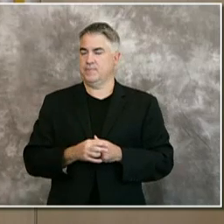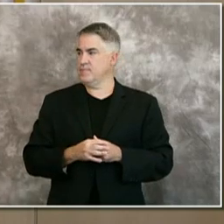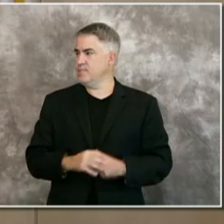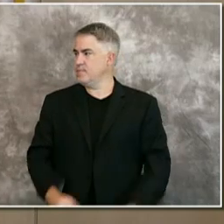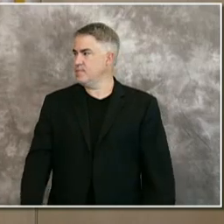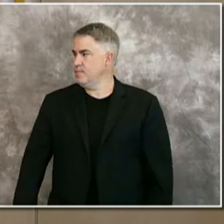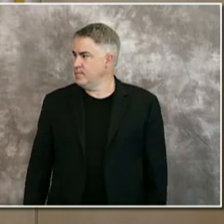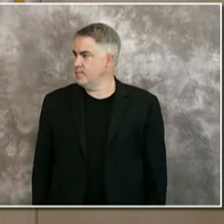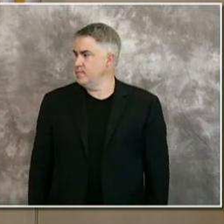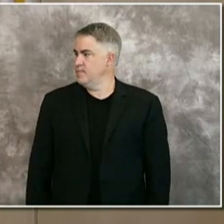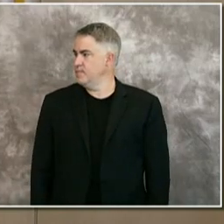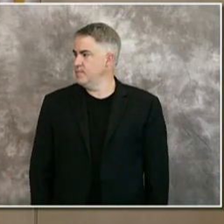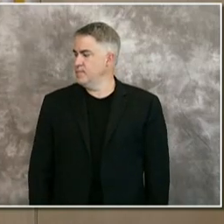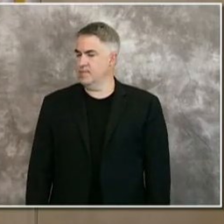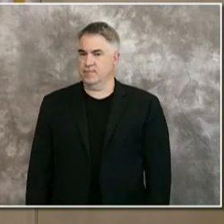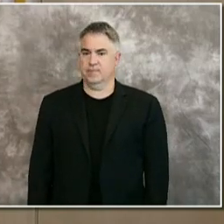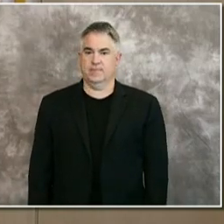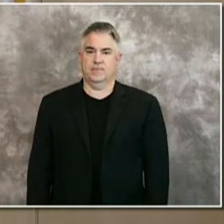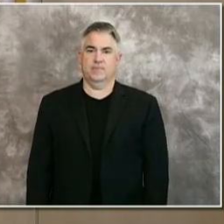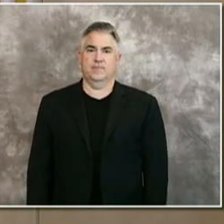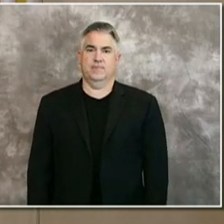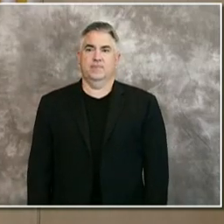much for your attention.